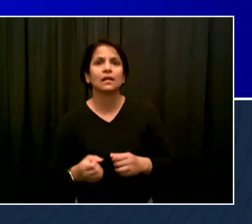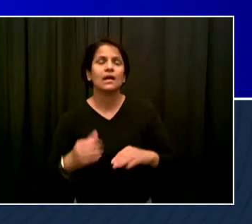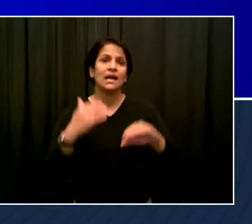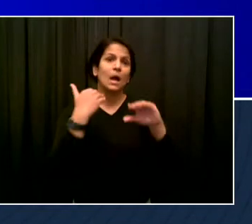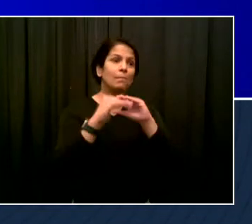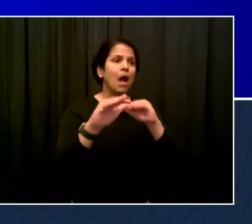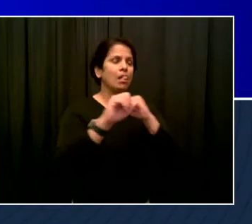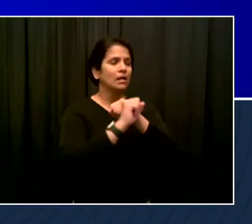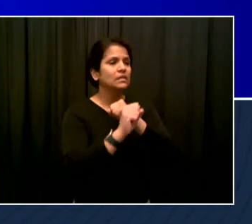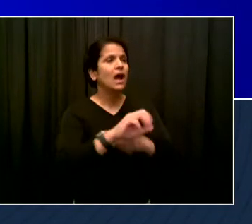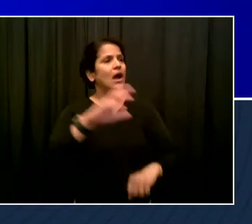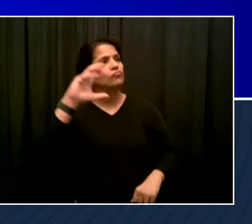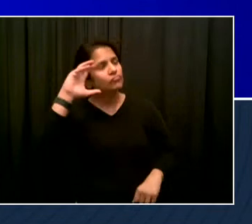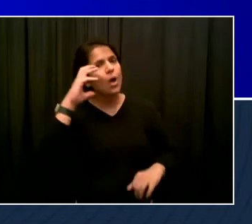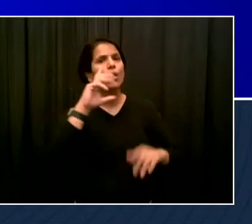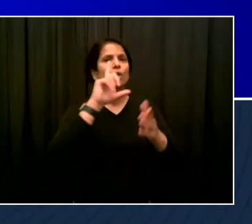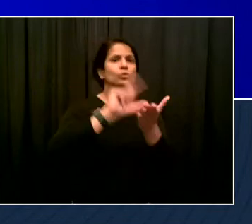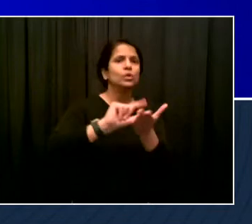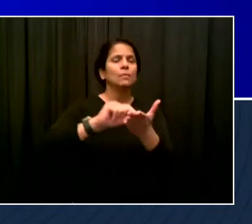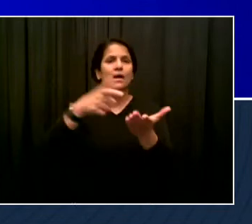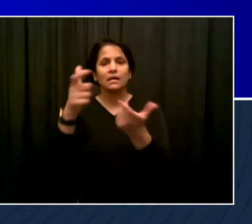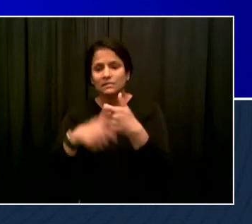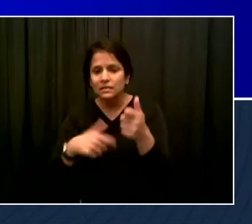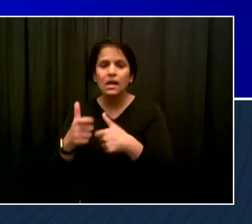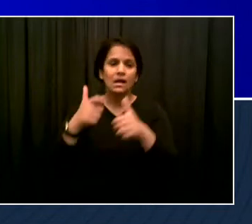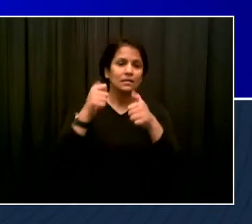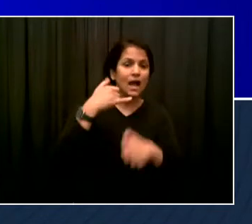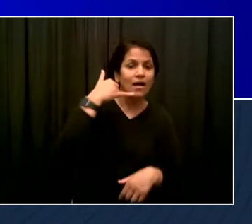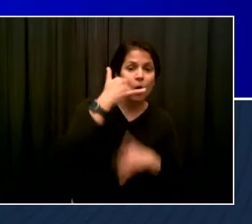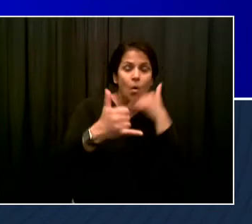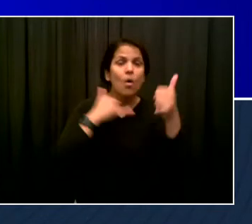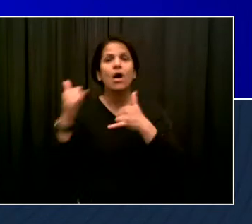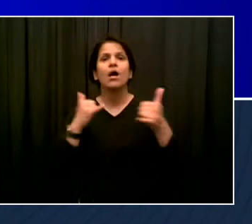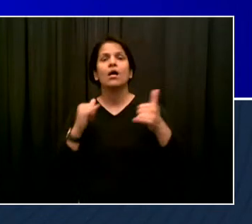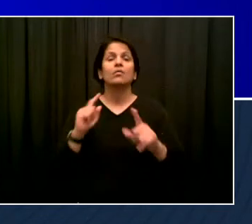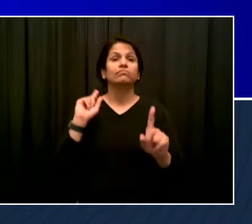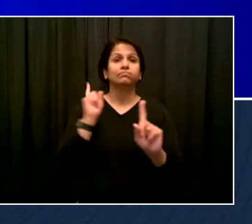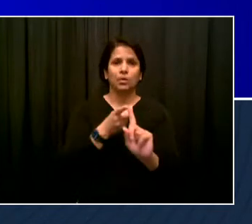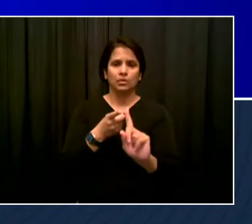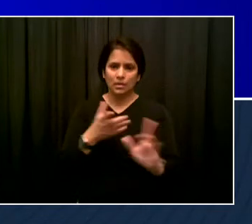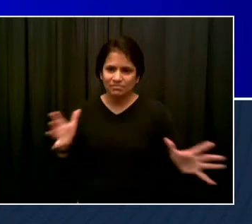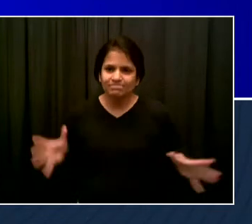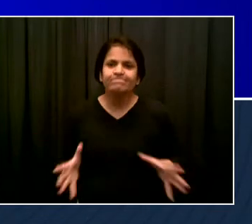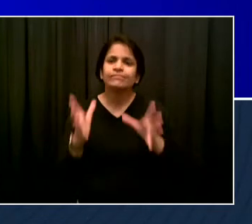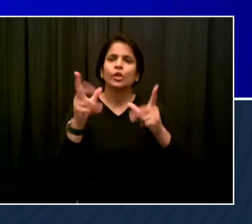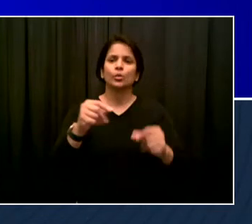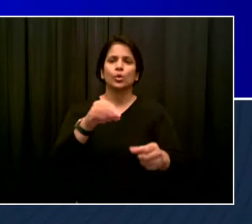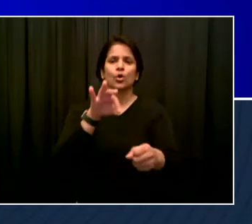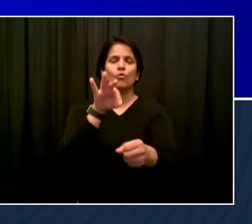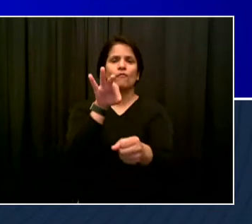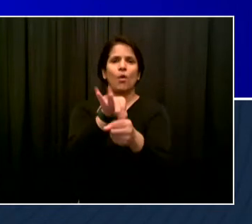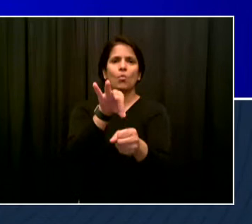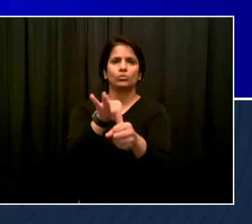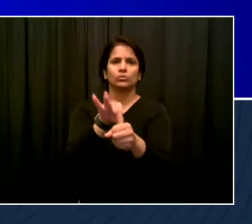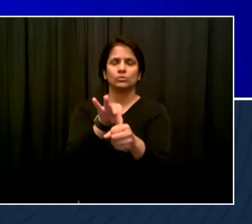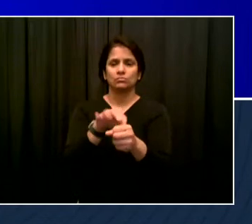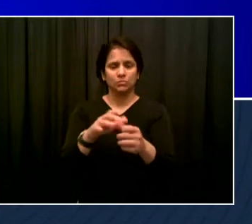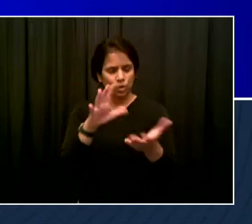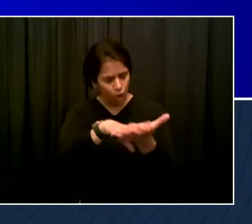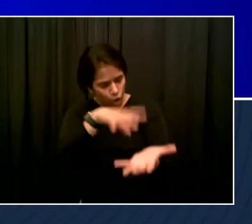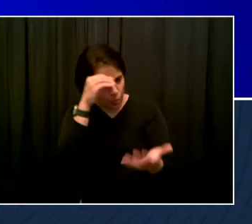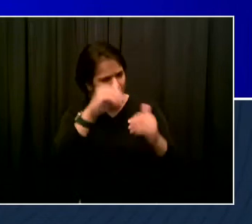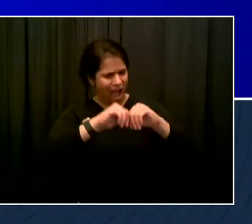with updates, with ways they can get educated. The only way we're going to get people ready for this election is with a full court press. And leading the